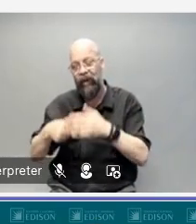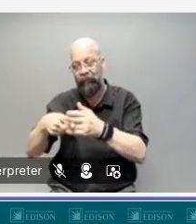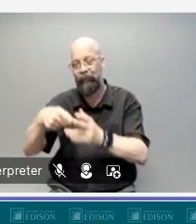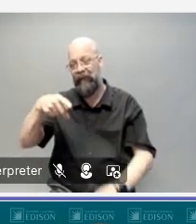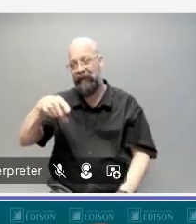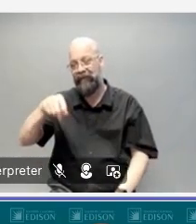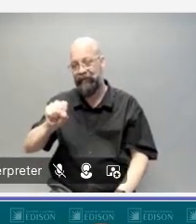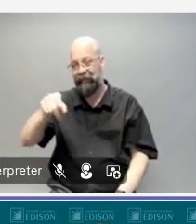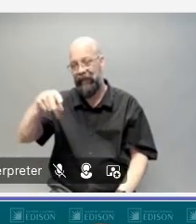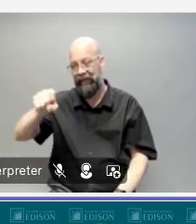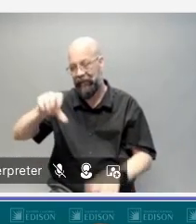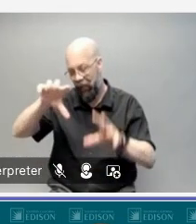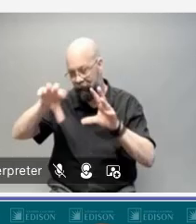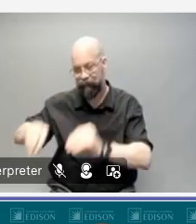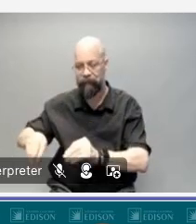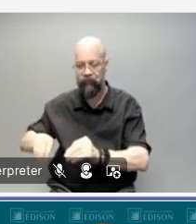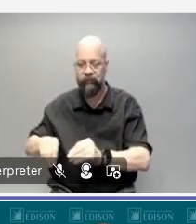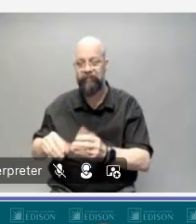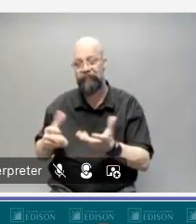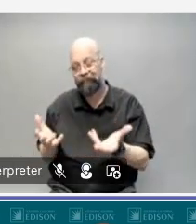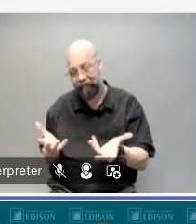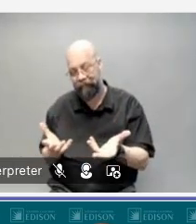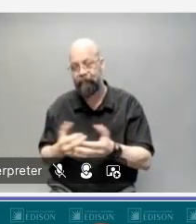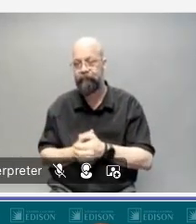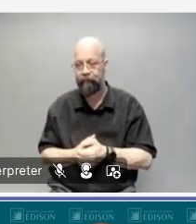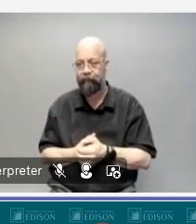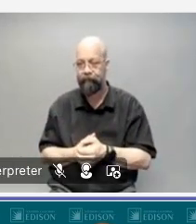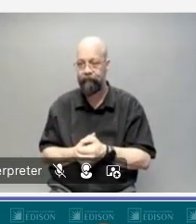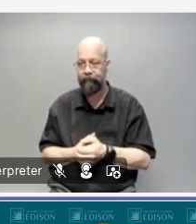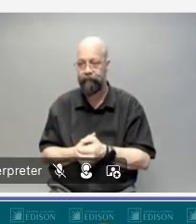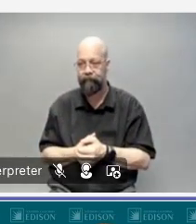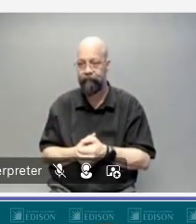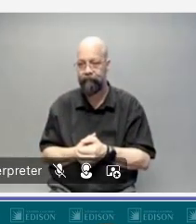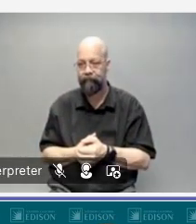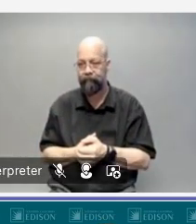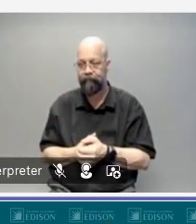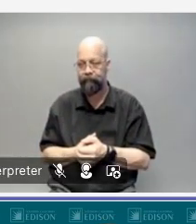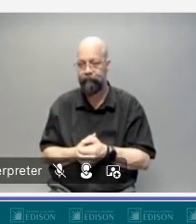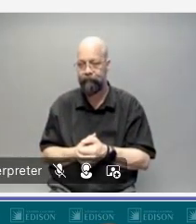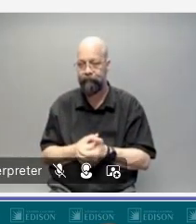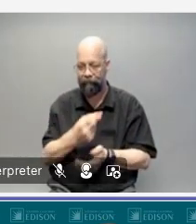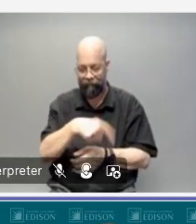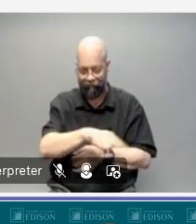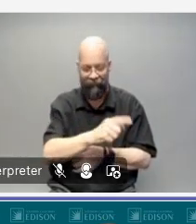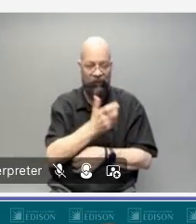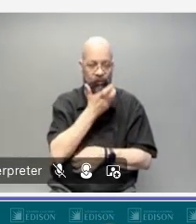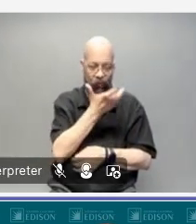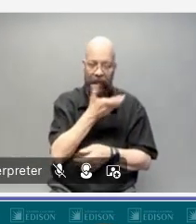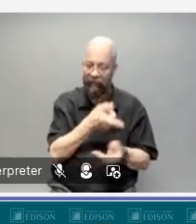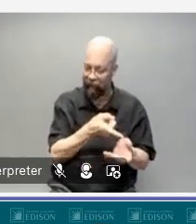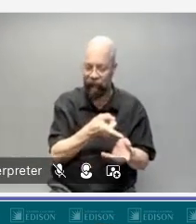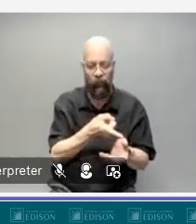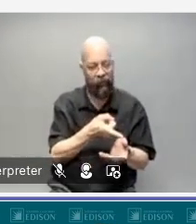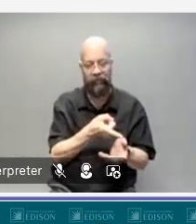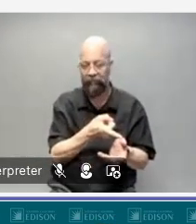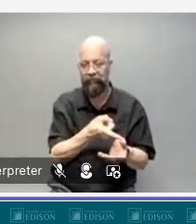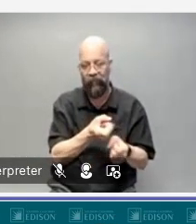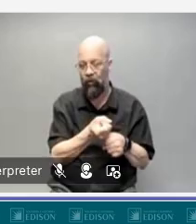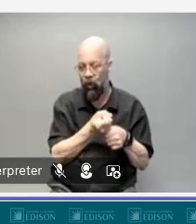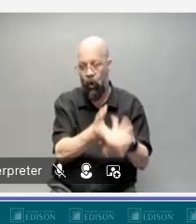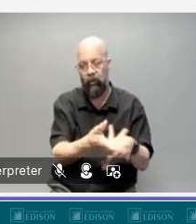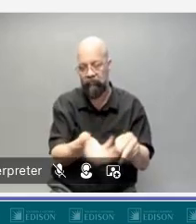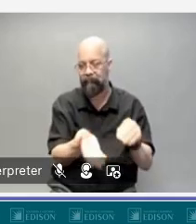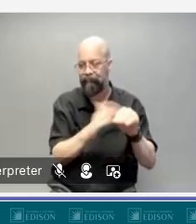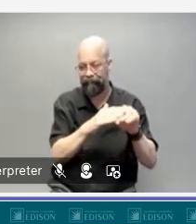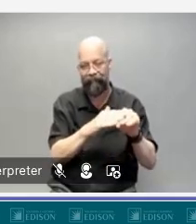really on the brink of seeing our vegetation really supporting significant fire growth on the area. So again,